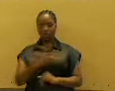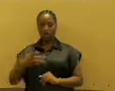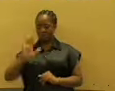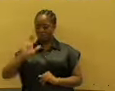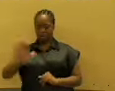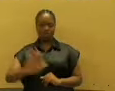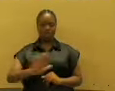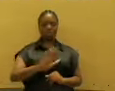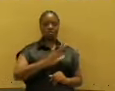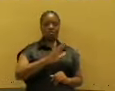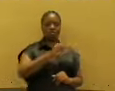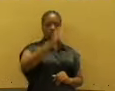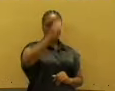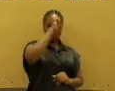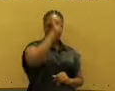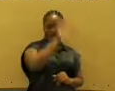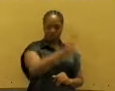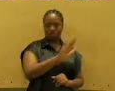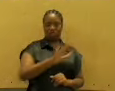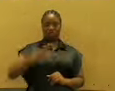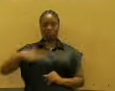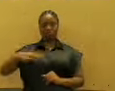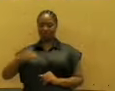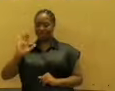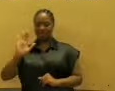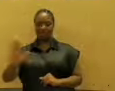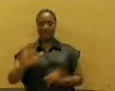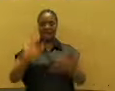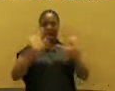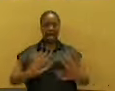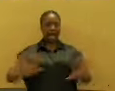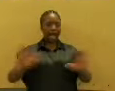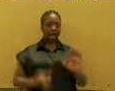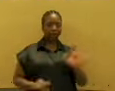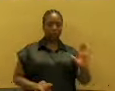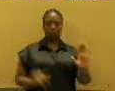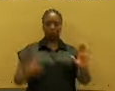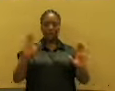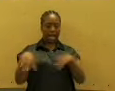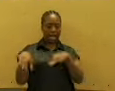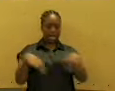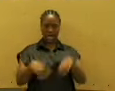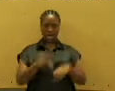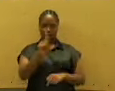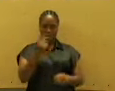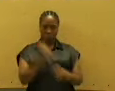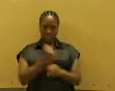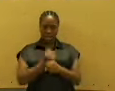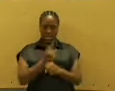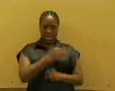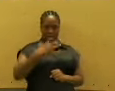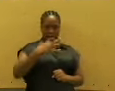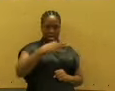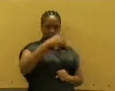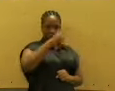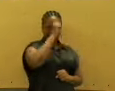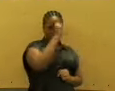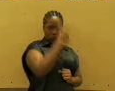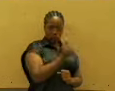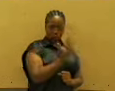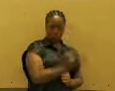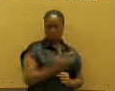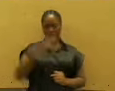boy. You have colors, you have characteristics, you have activities which are imposed on people, which they're socialized